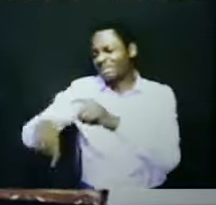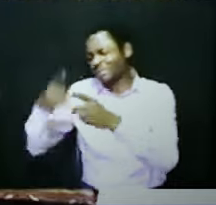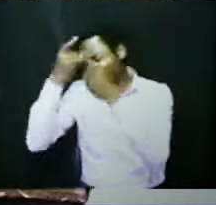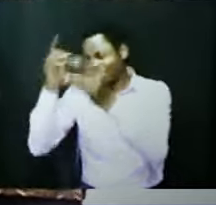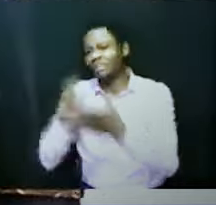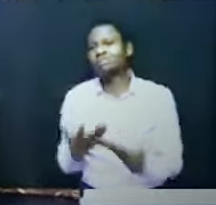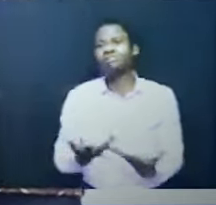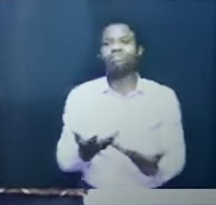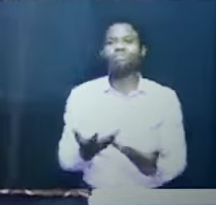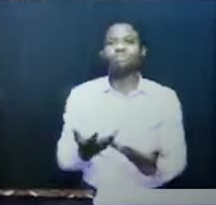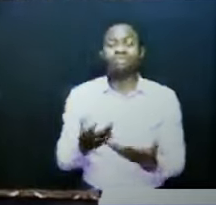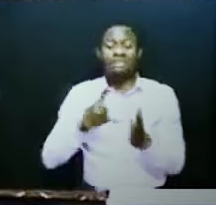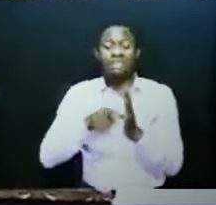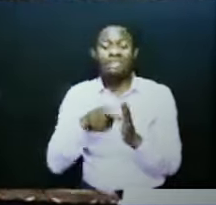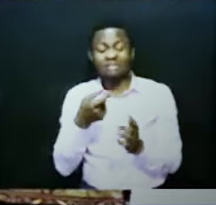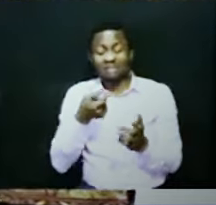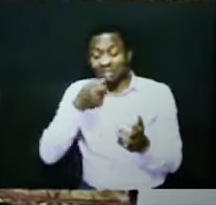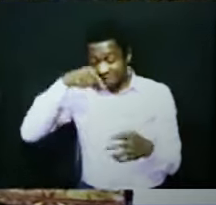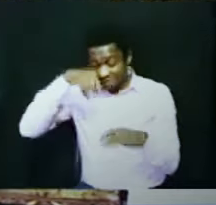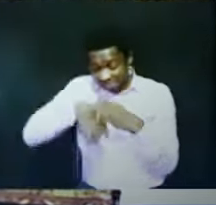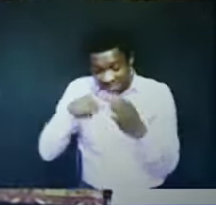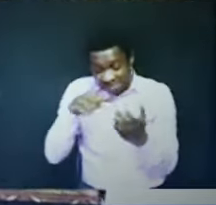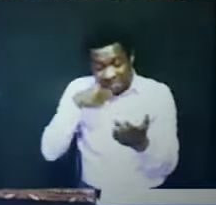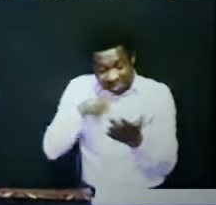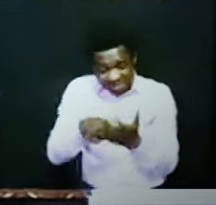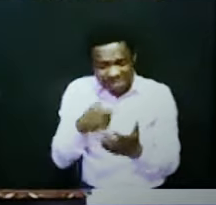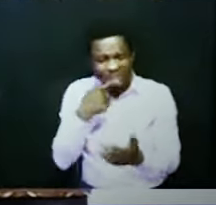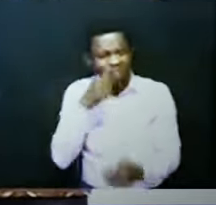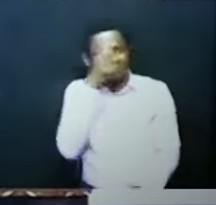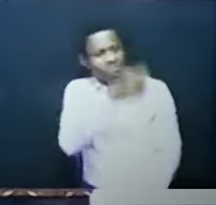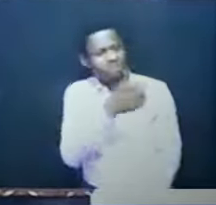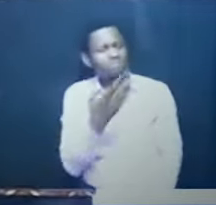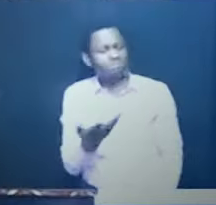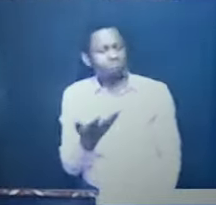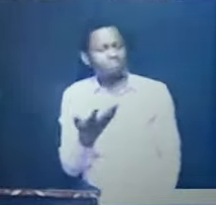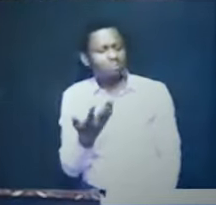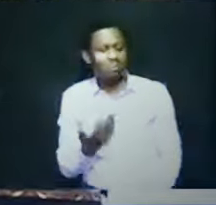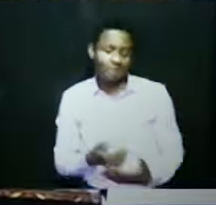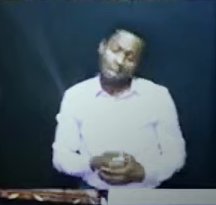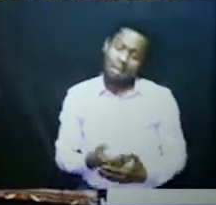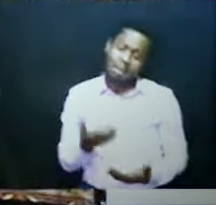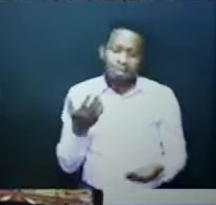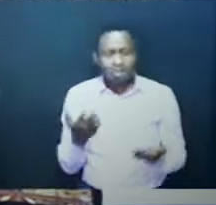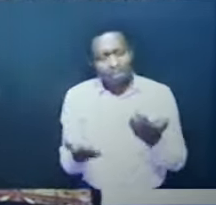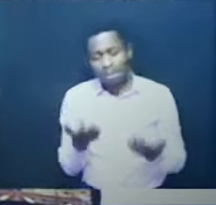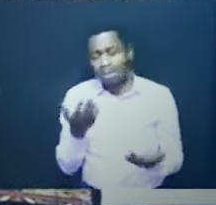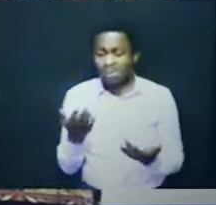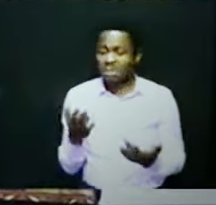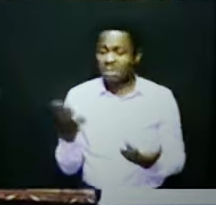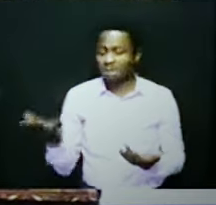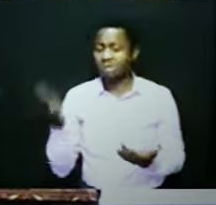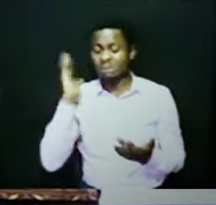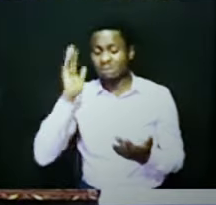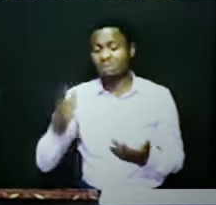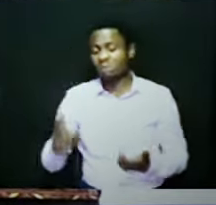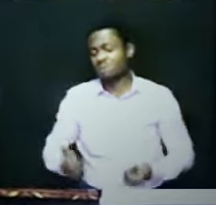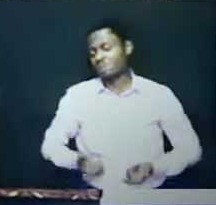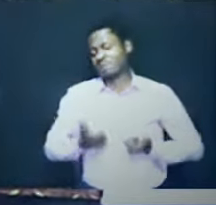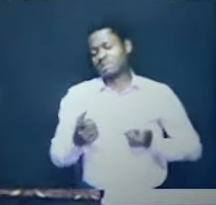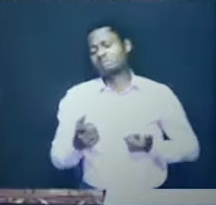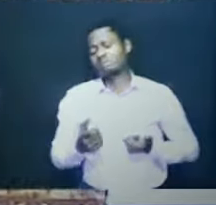Then he says that maybe and you'll be spared or may